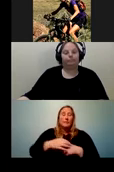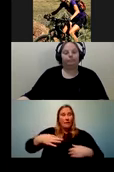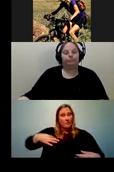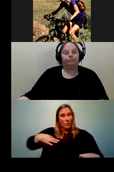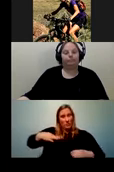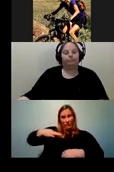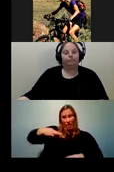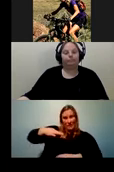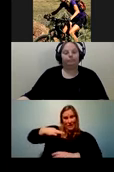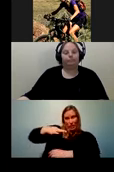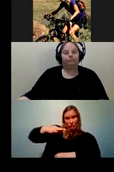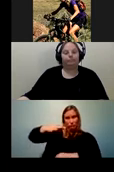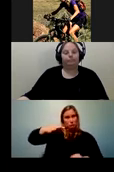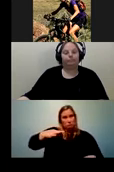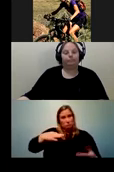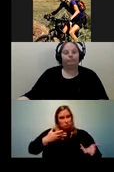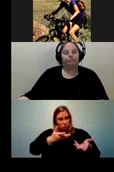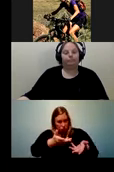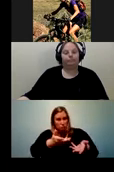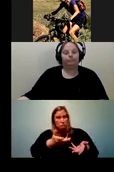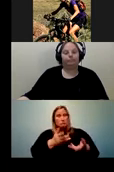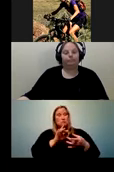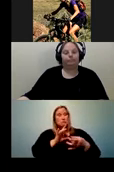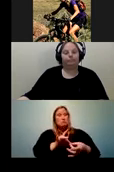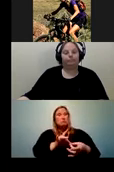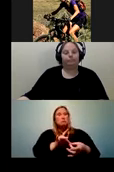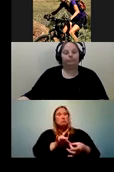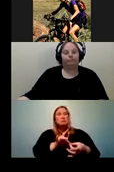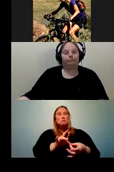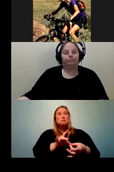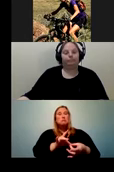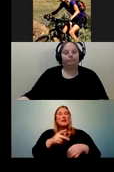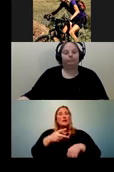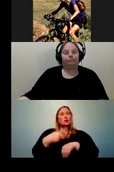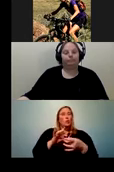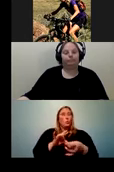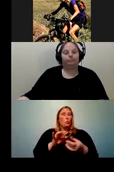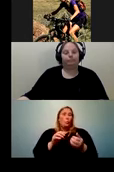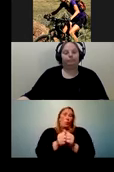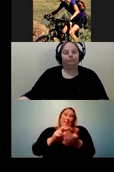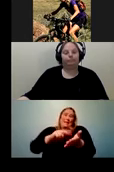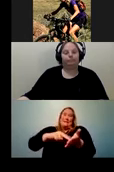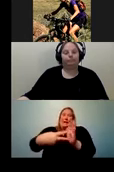voluntary, which is entering into a dual relationship with intention. Now,